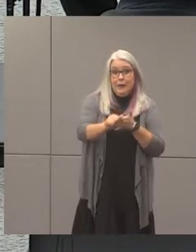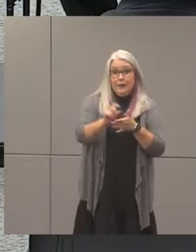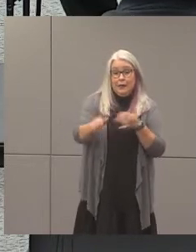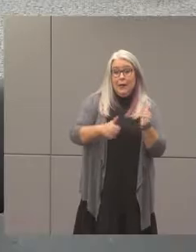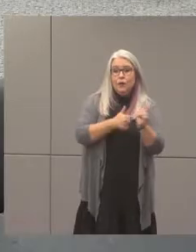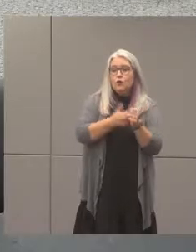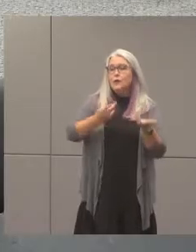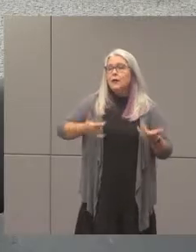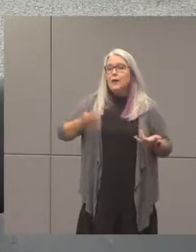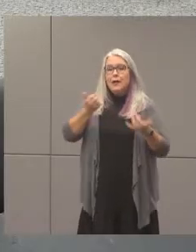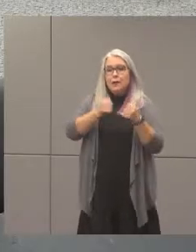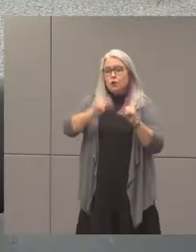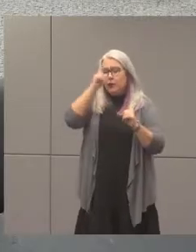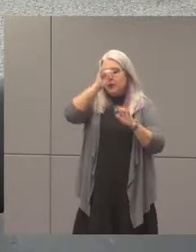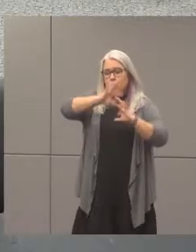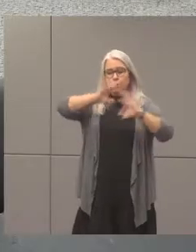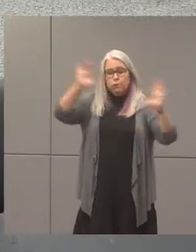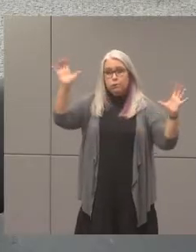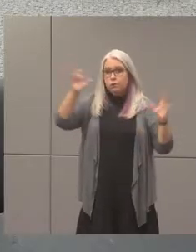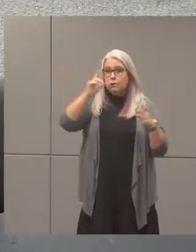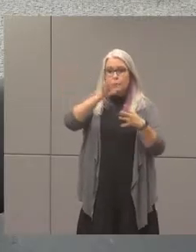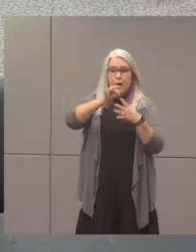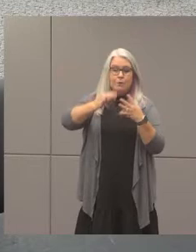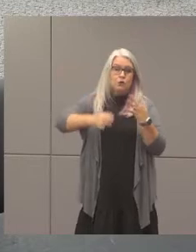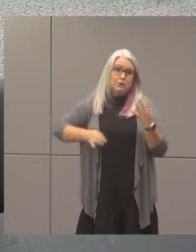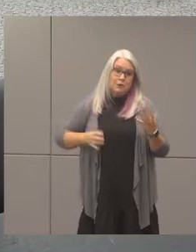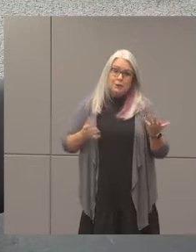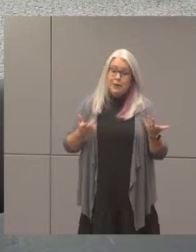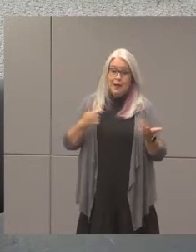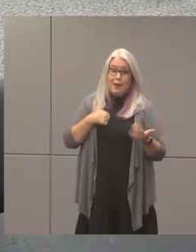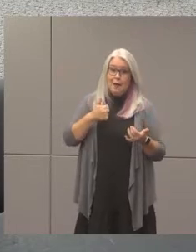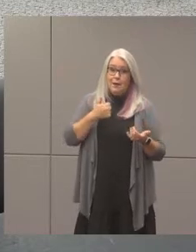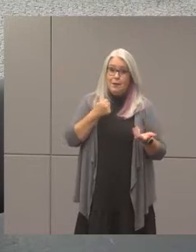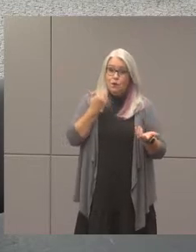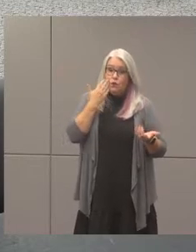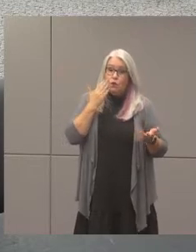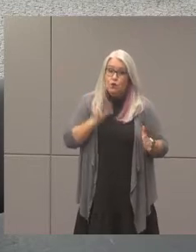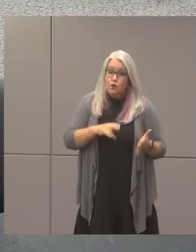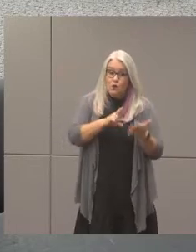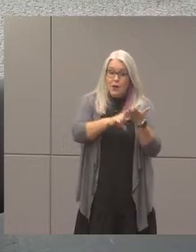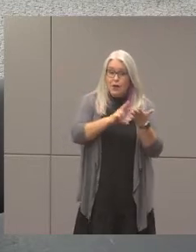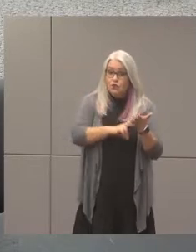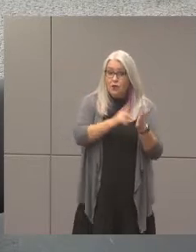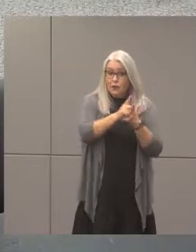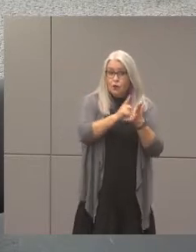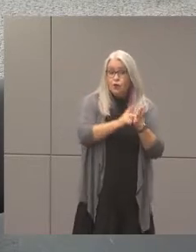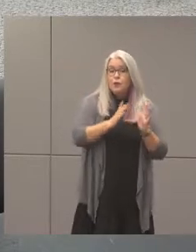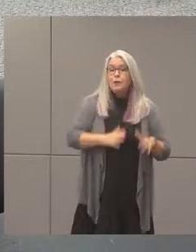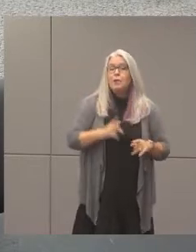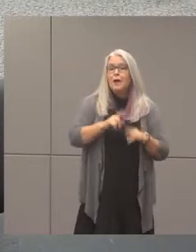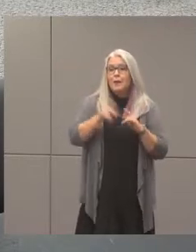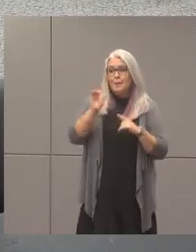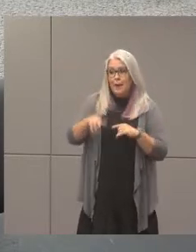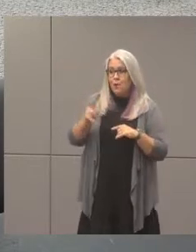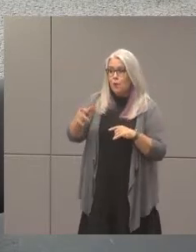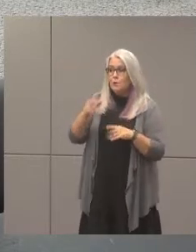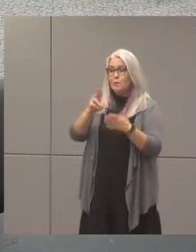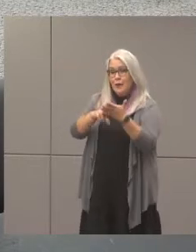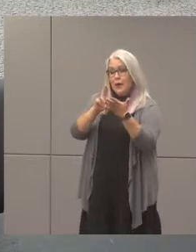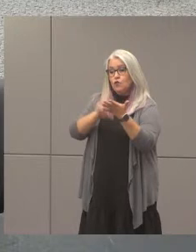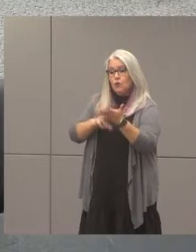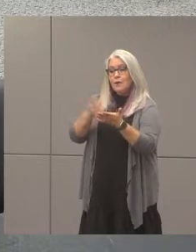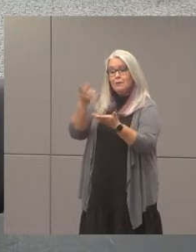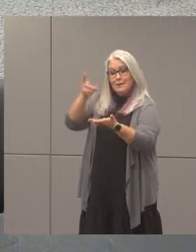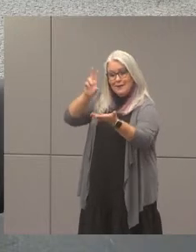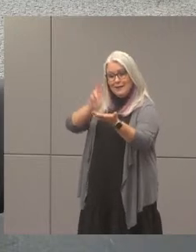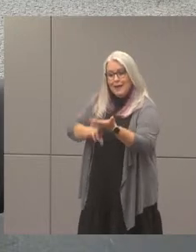I'm just trying to look at all the options here. So I'm not a contract attorney, but that would be then within the terms of the contract that was signed and what